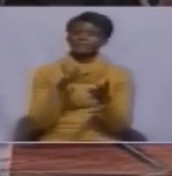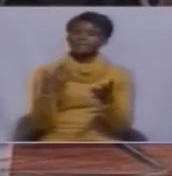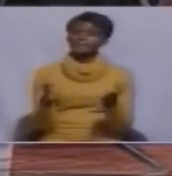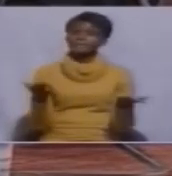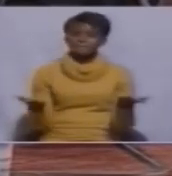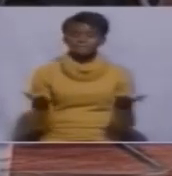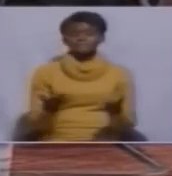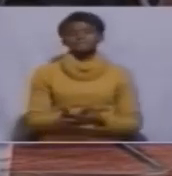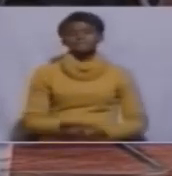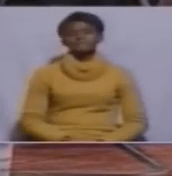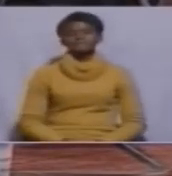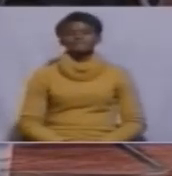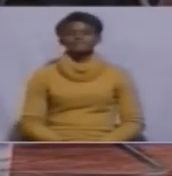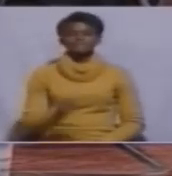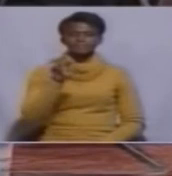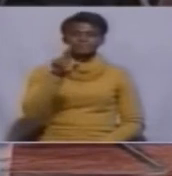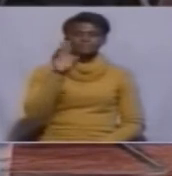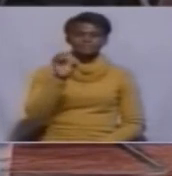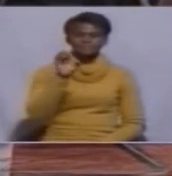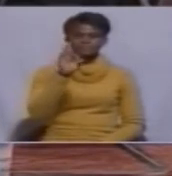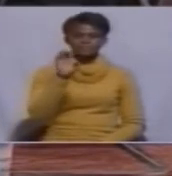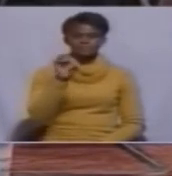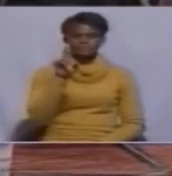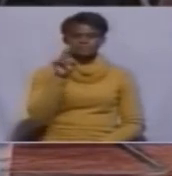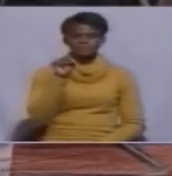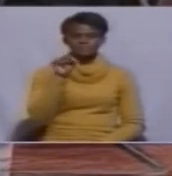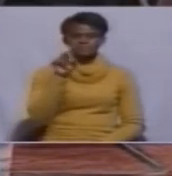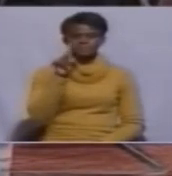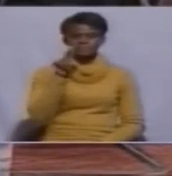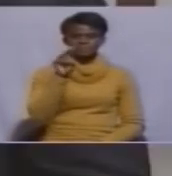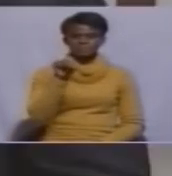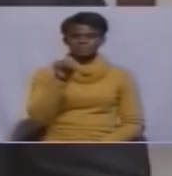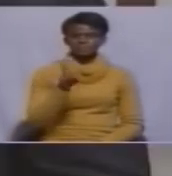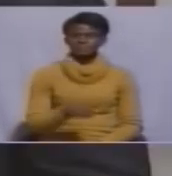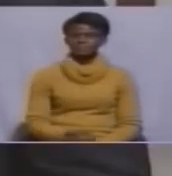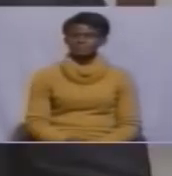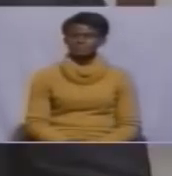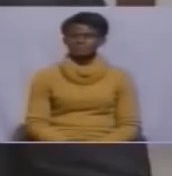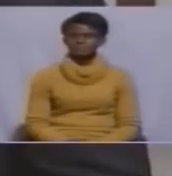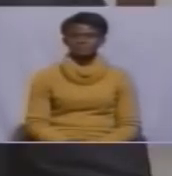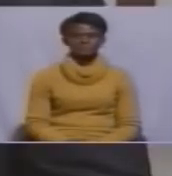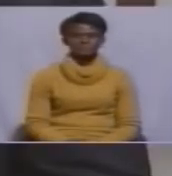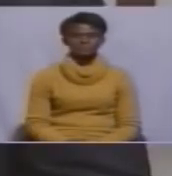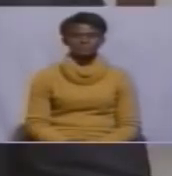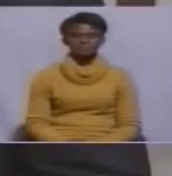Complicated event to handle? Two big events. In fact, that was what